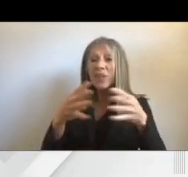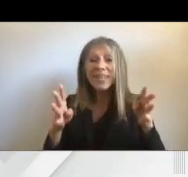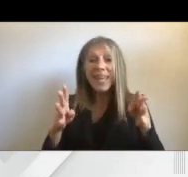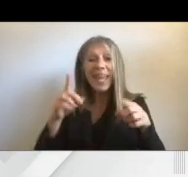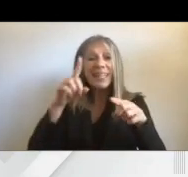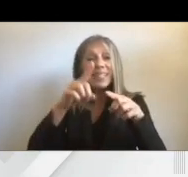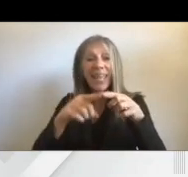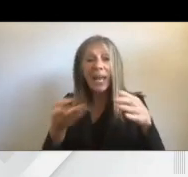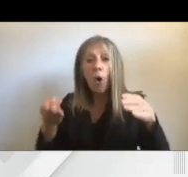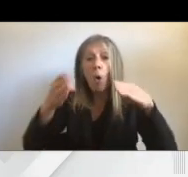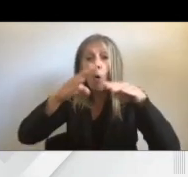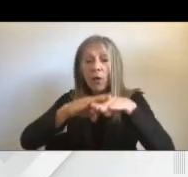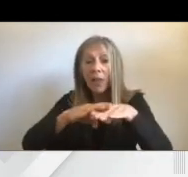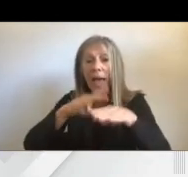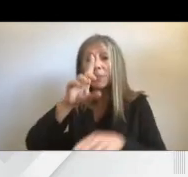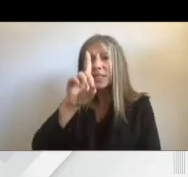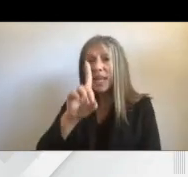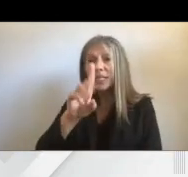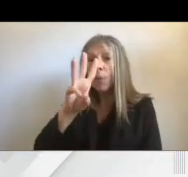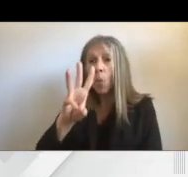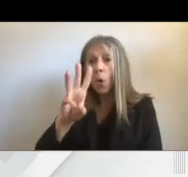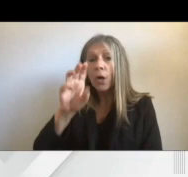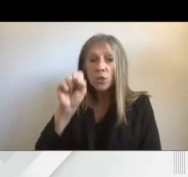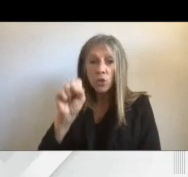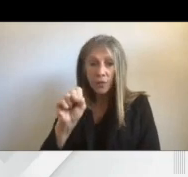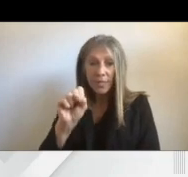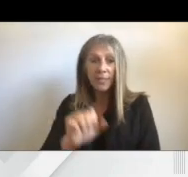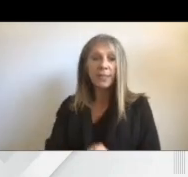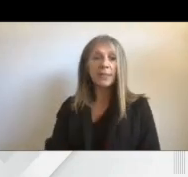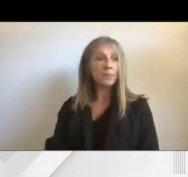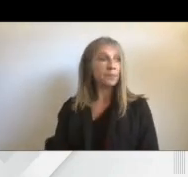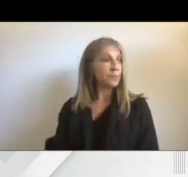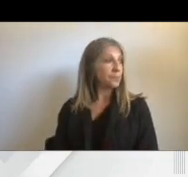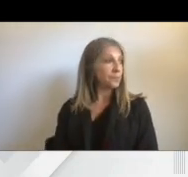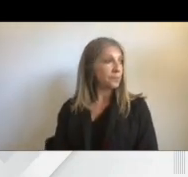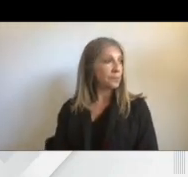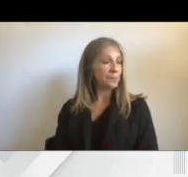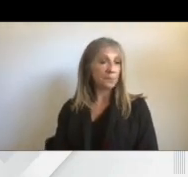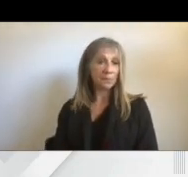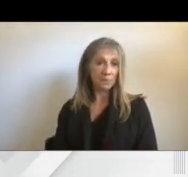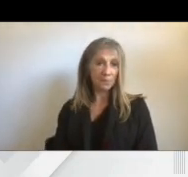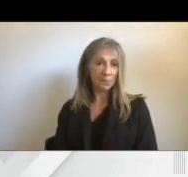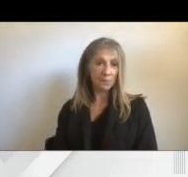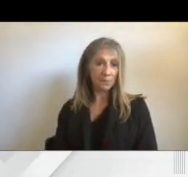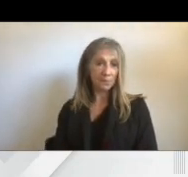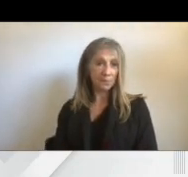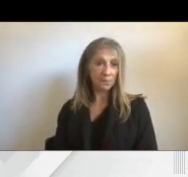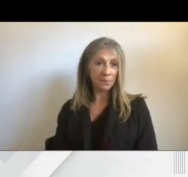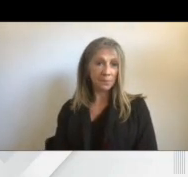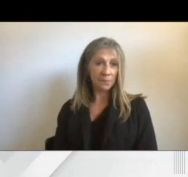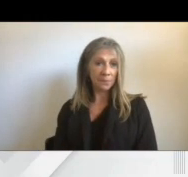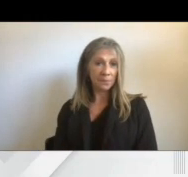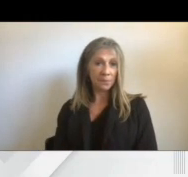base-to-base spacing of 0.65 inches minimum, measured between the most adjacent